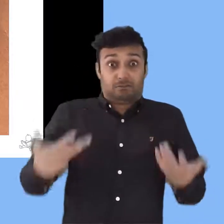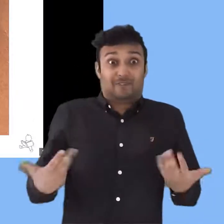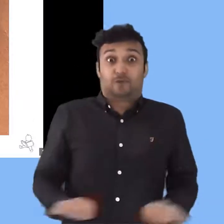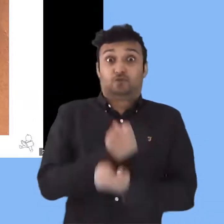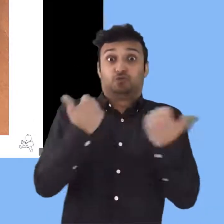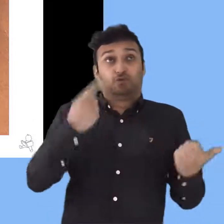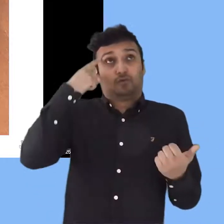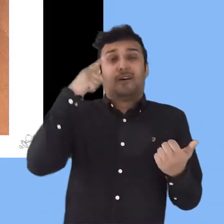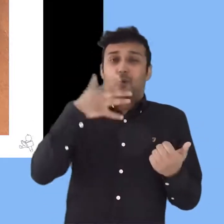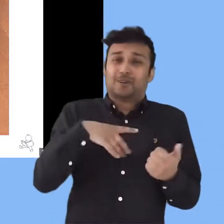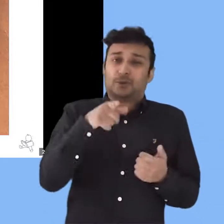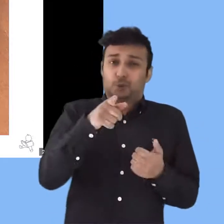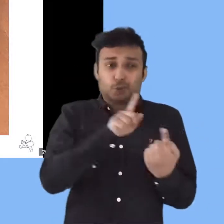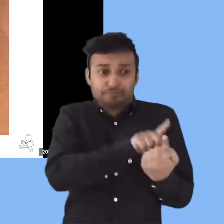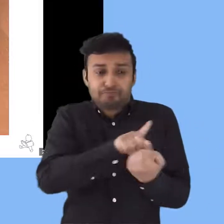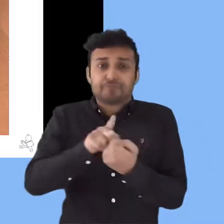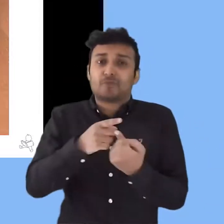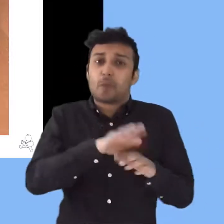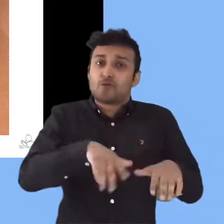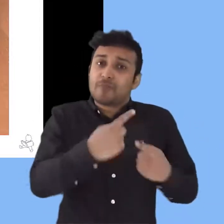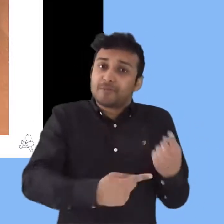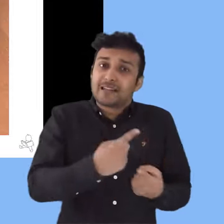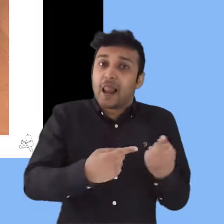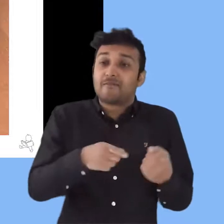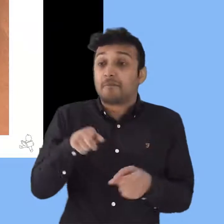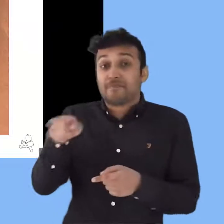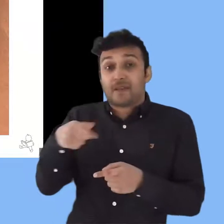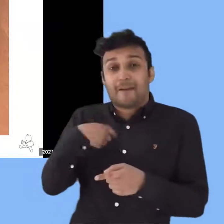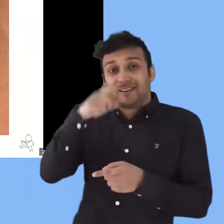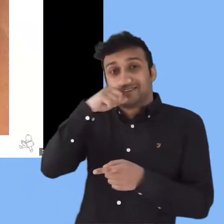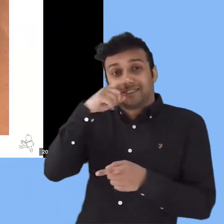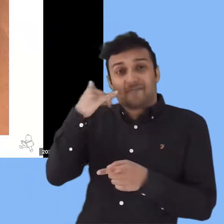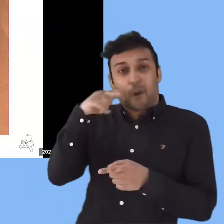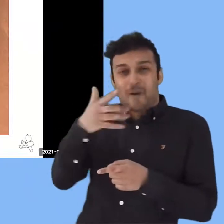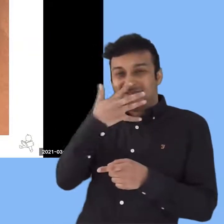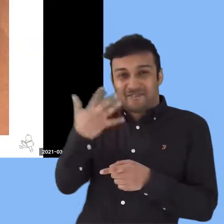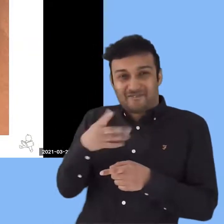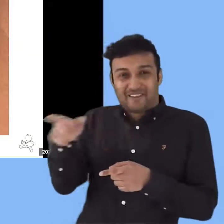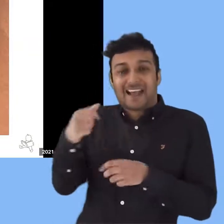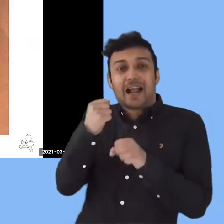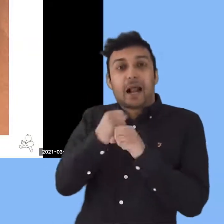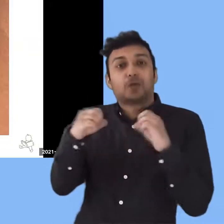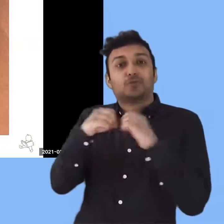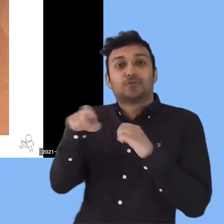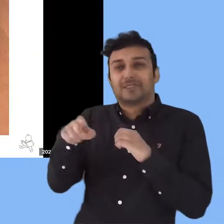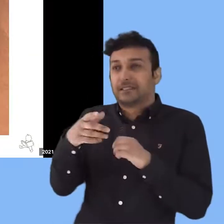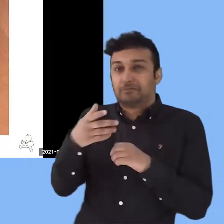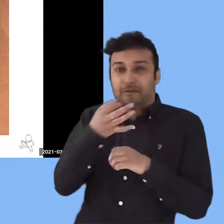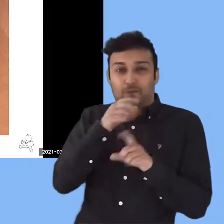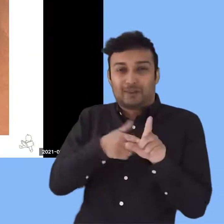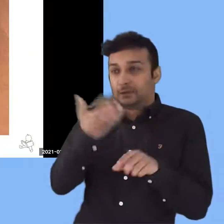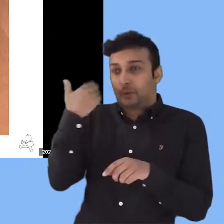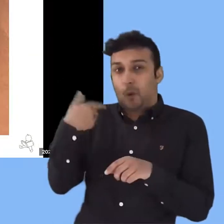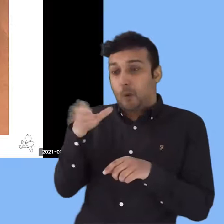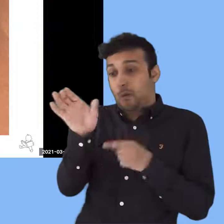picture that I took of my 15-year-old sister's phone at Glastonbury a few years ago. And if you can't see the image,